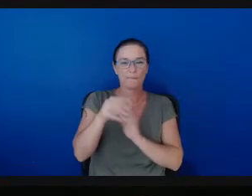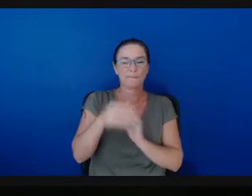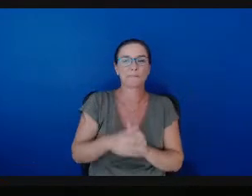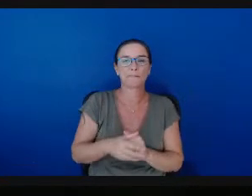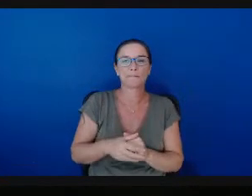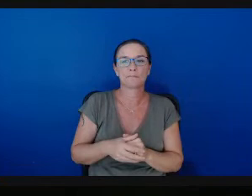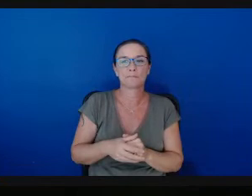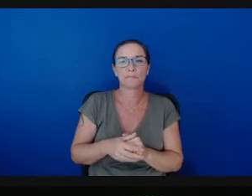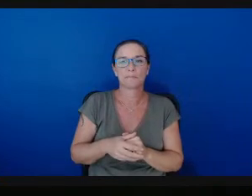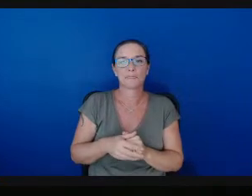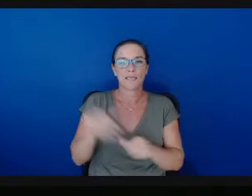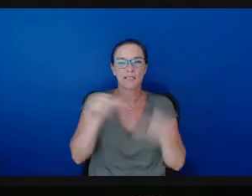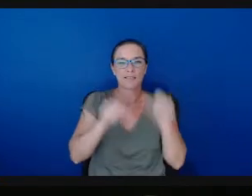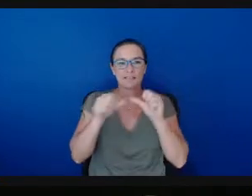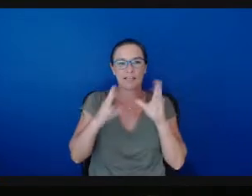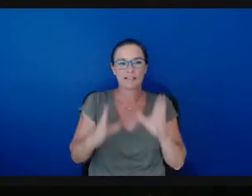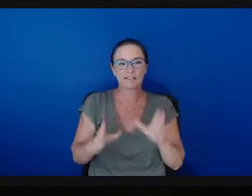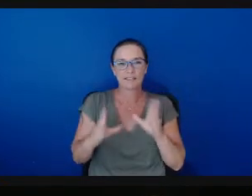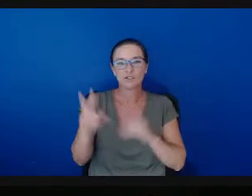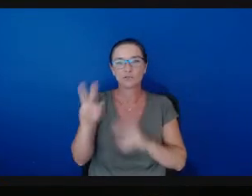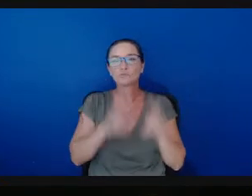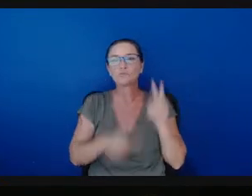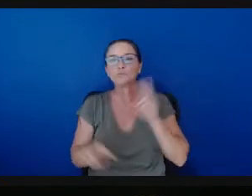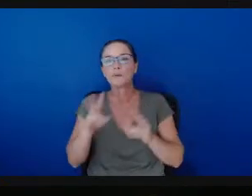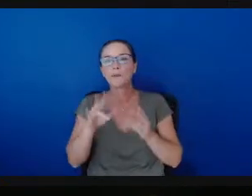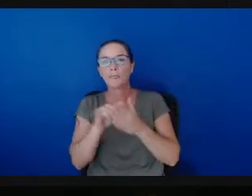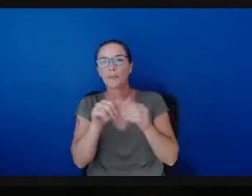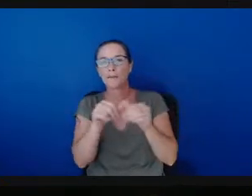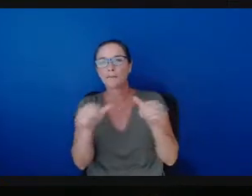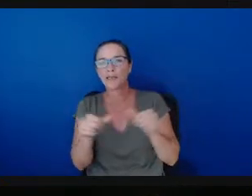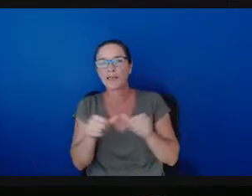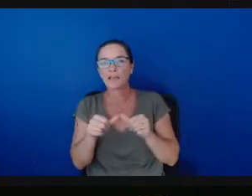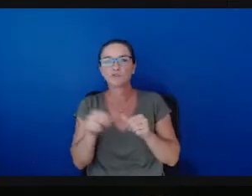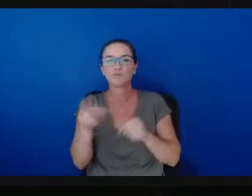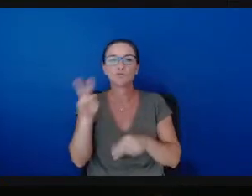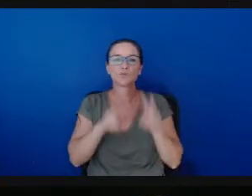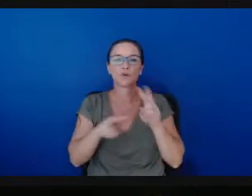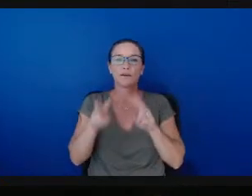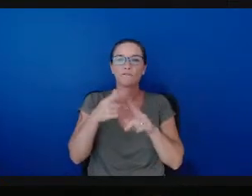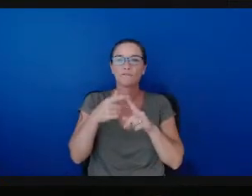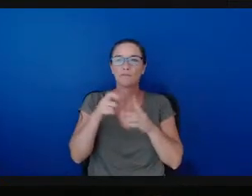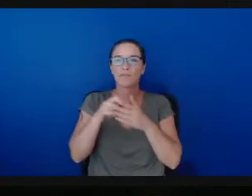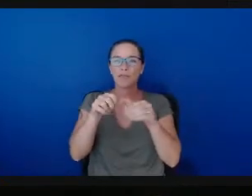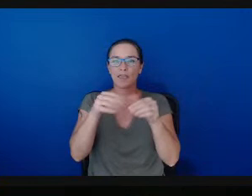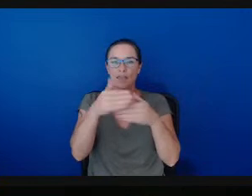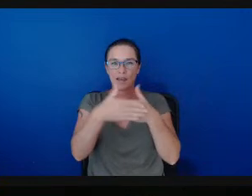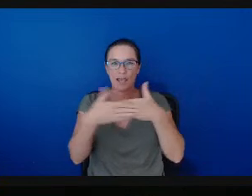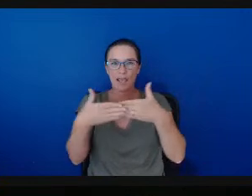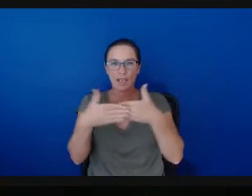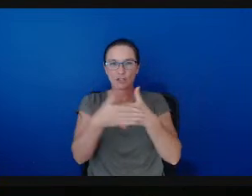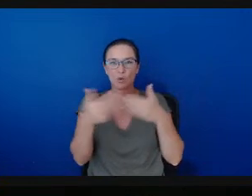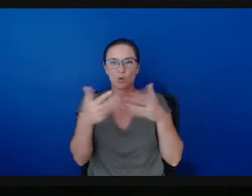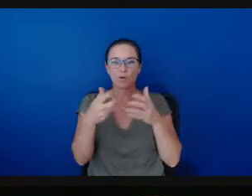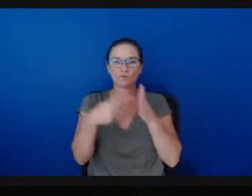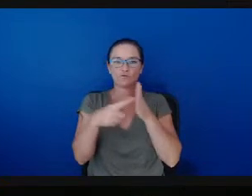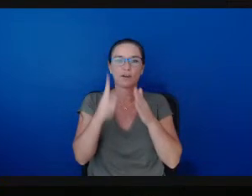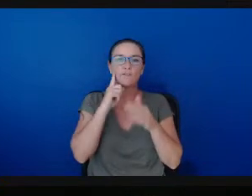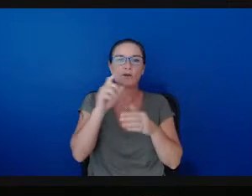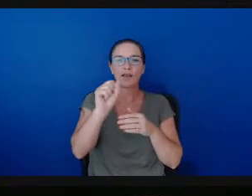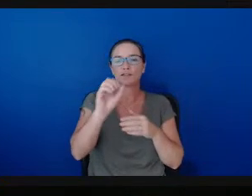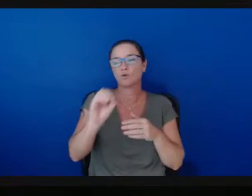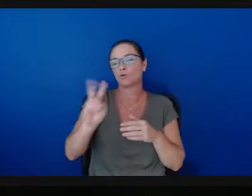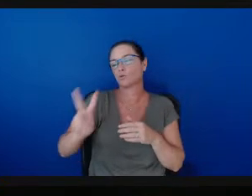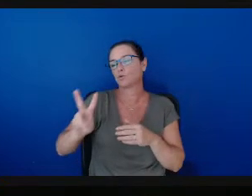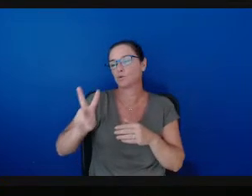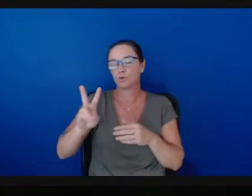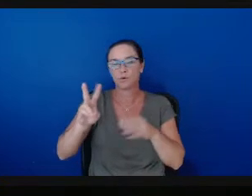and the scientists scoping out that spot, monitoring from that edge of the down drop block for that new installation as well. So those are the